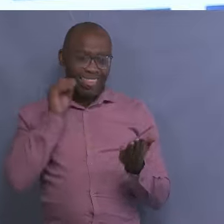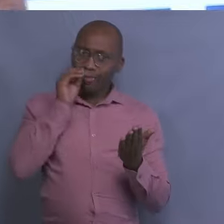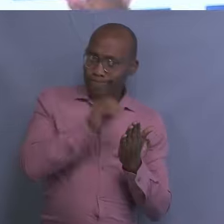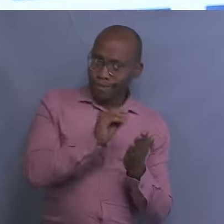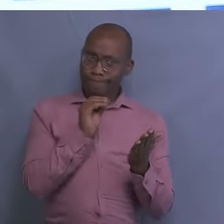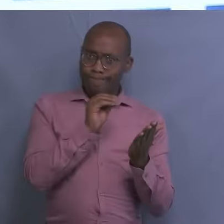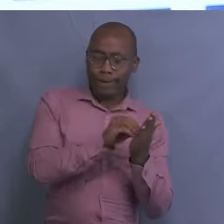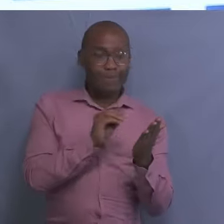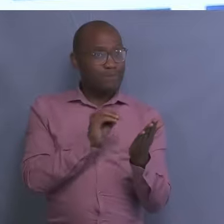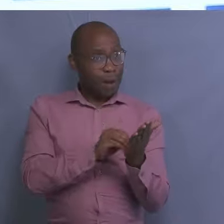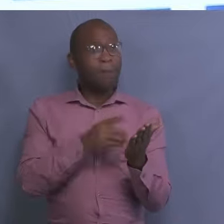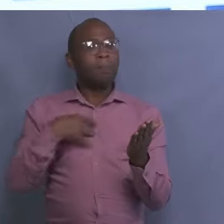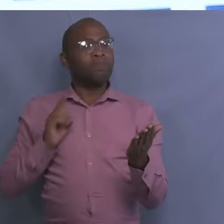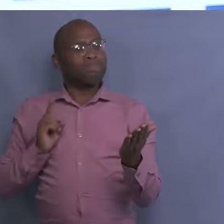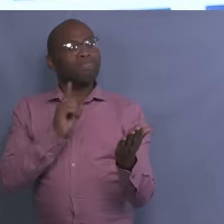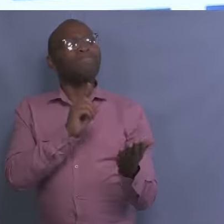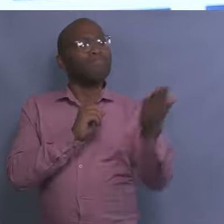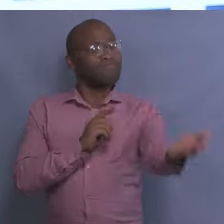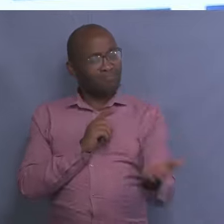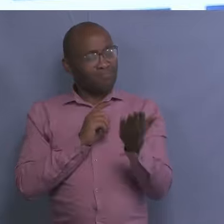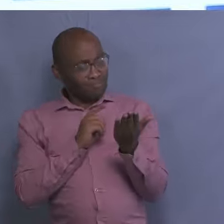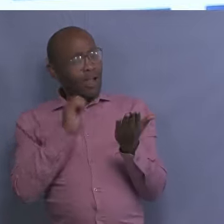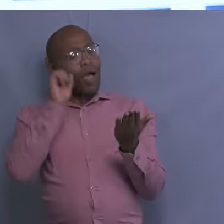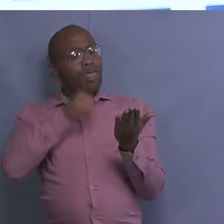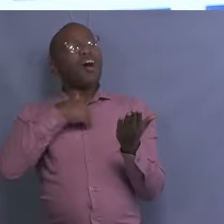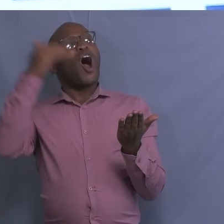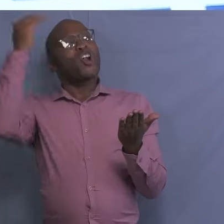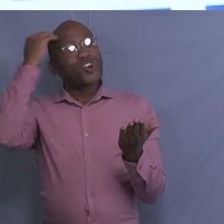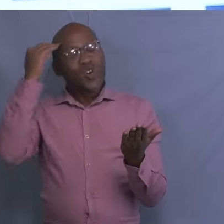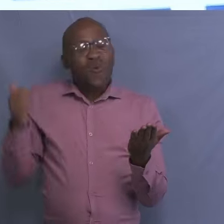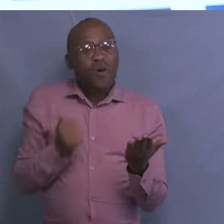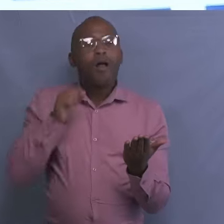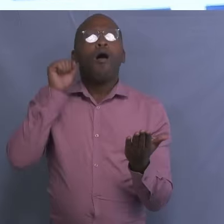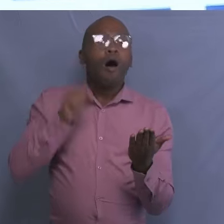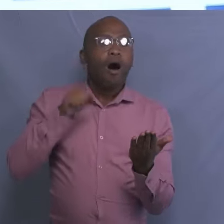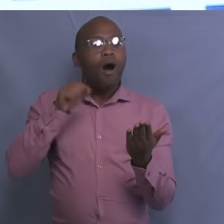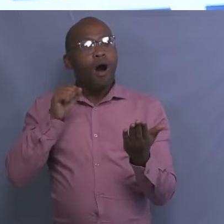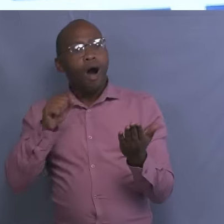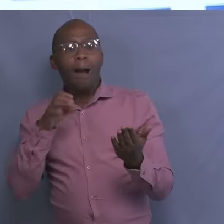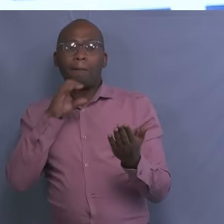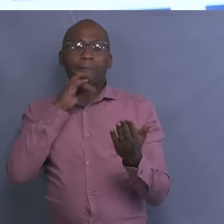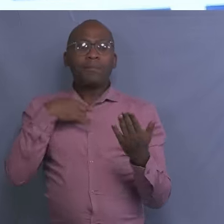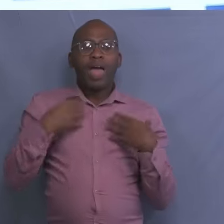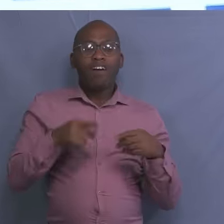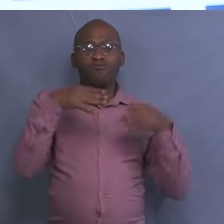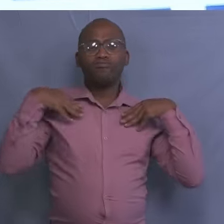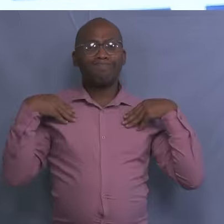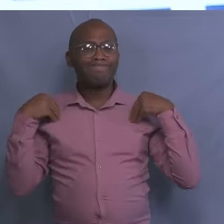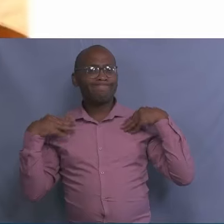anything from going for a game drive in the safari or just having a spa treatment within the